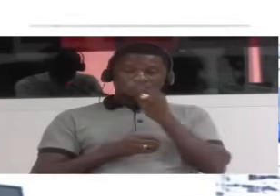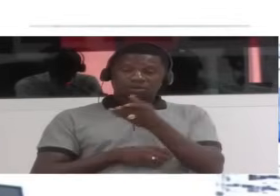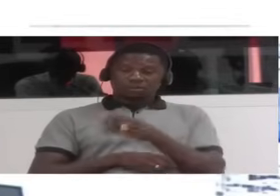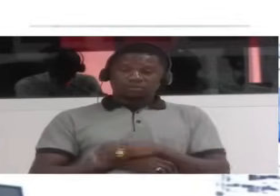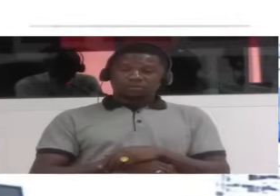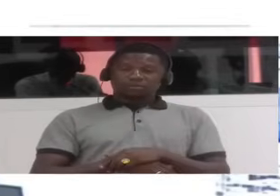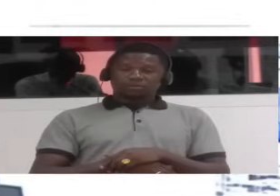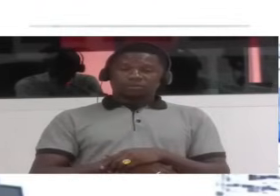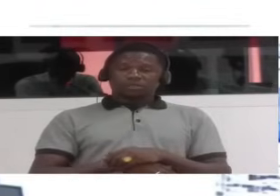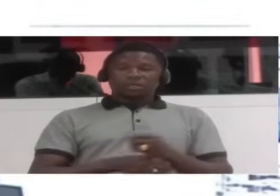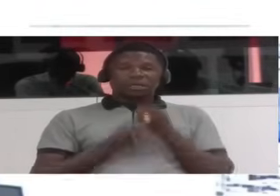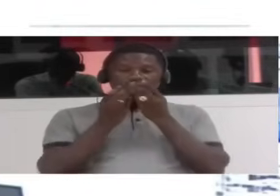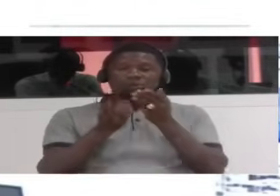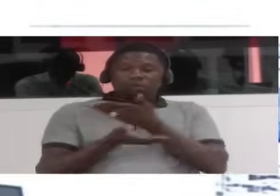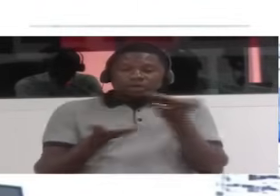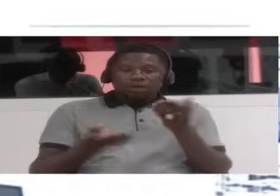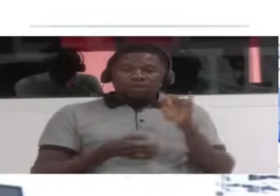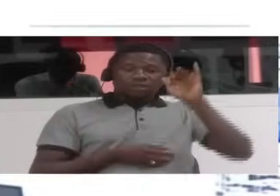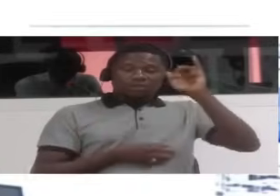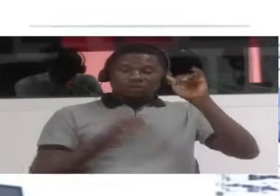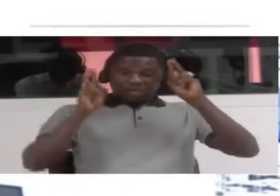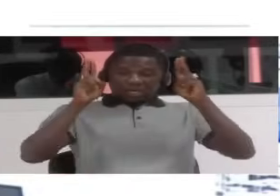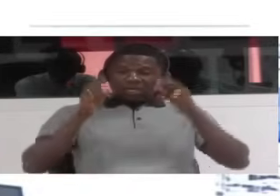said, why would Yaya Jammeh give these orders? He said,